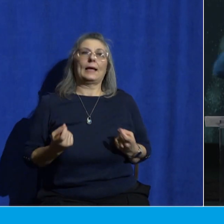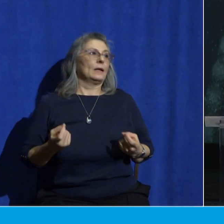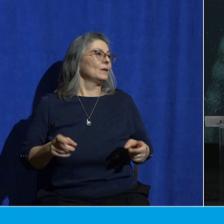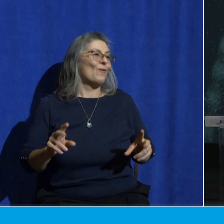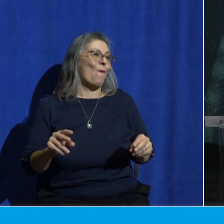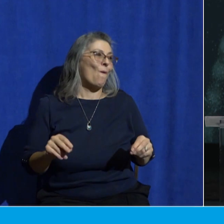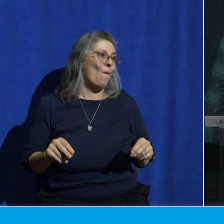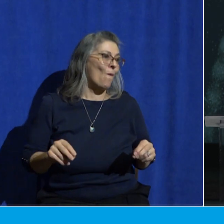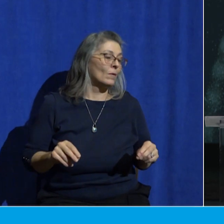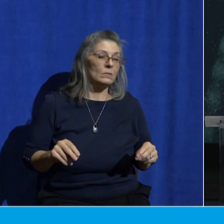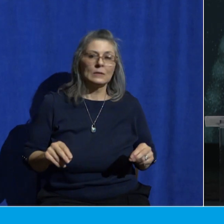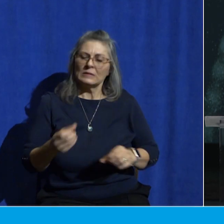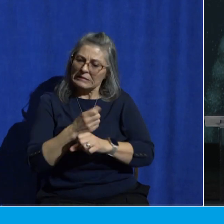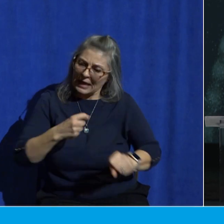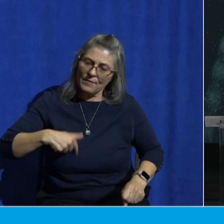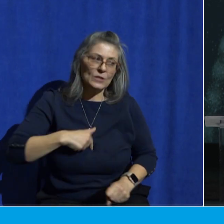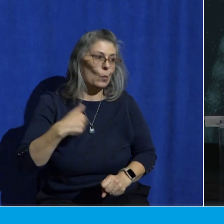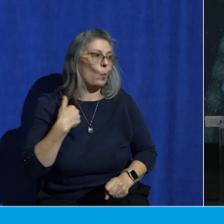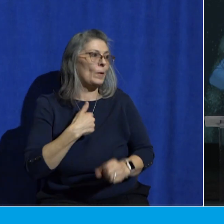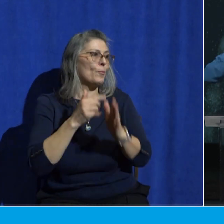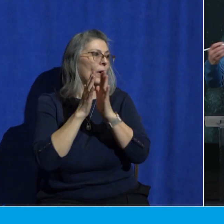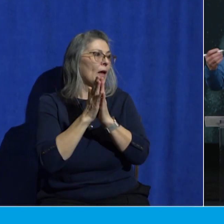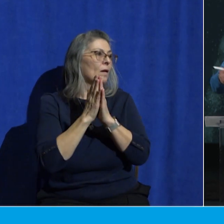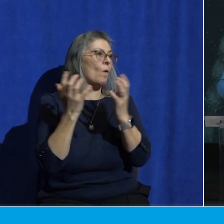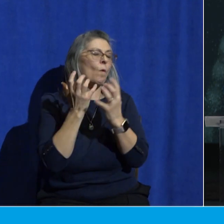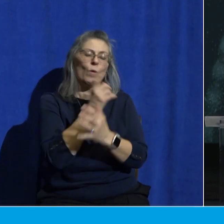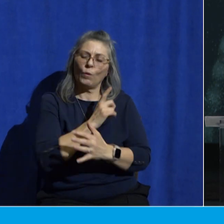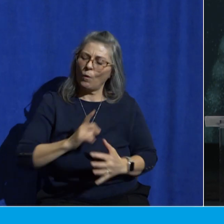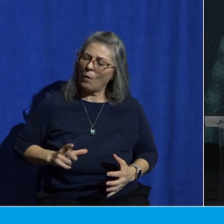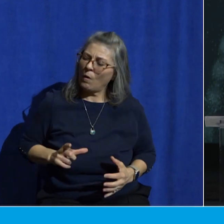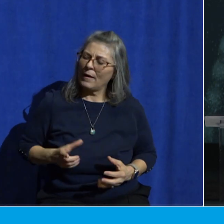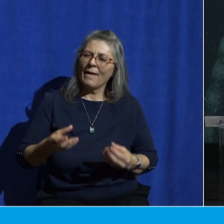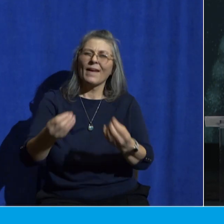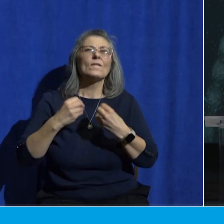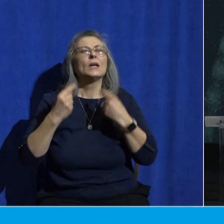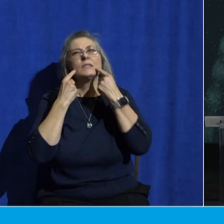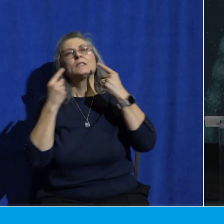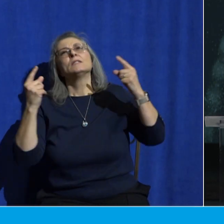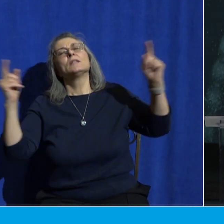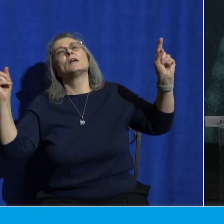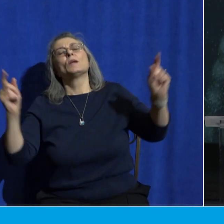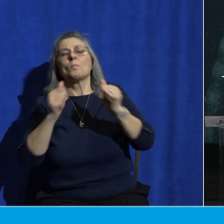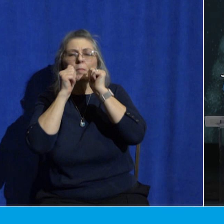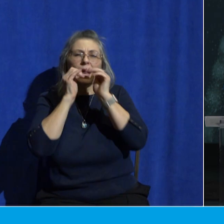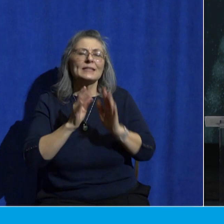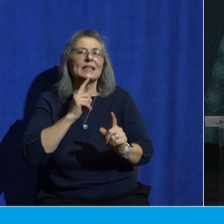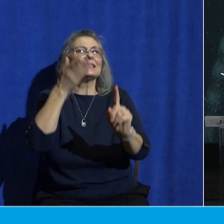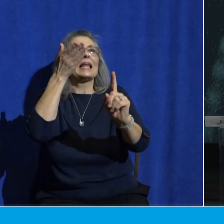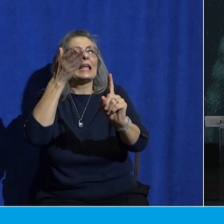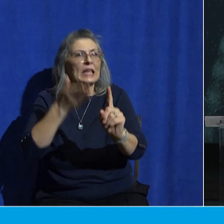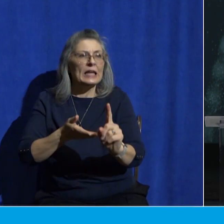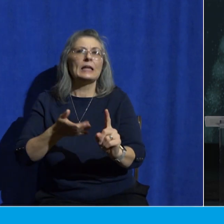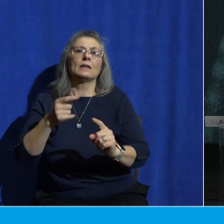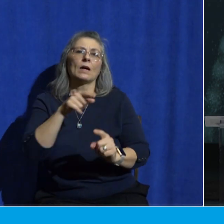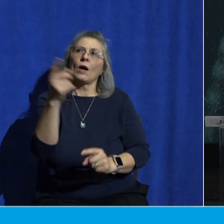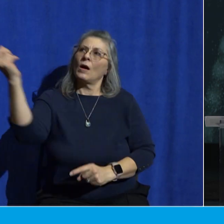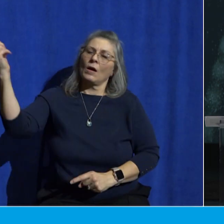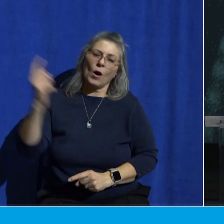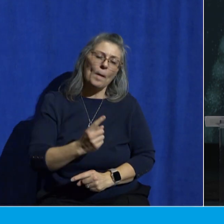says, "Save us, we pray, O Lord. O Lord, we pray, give us success. Blessed is he who comes in the name of the